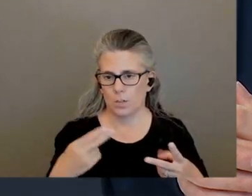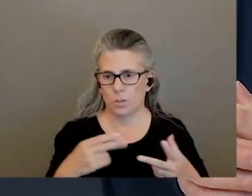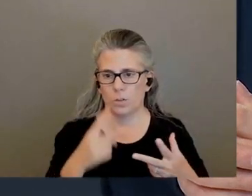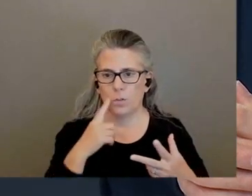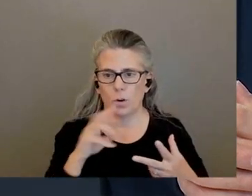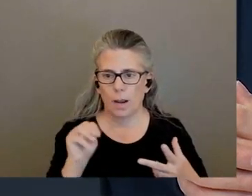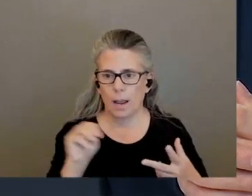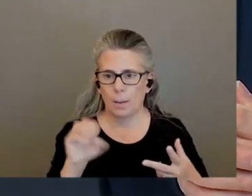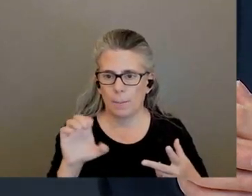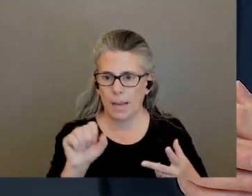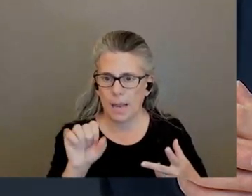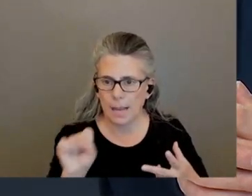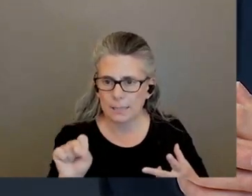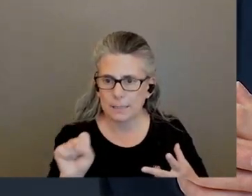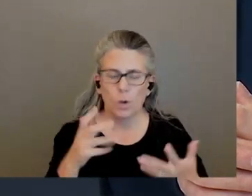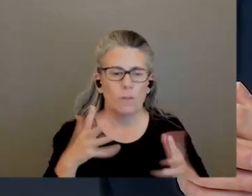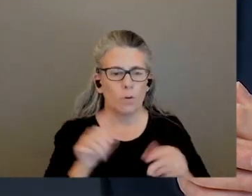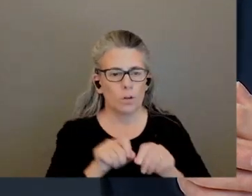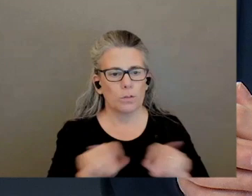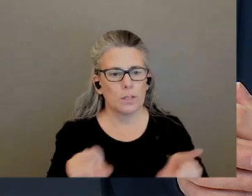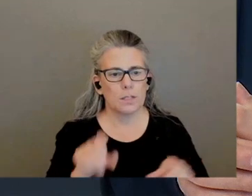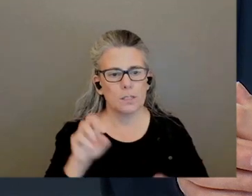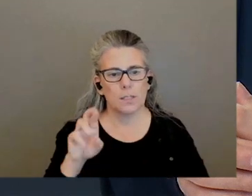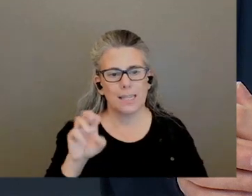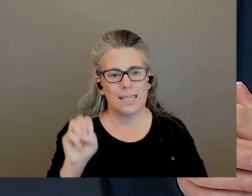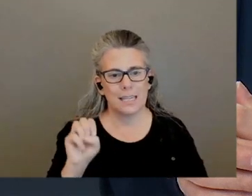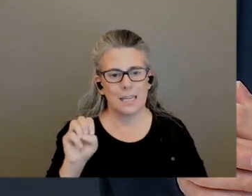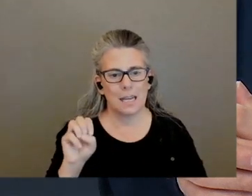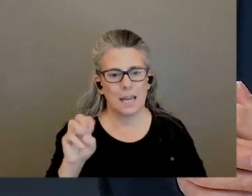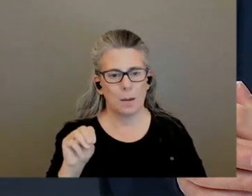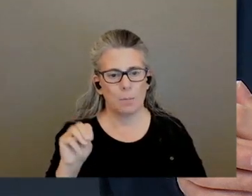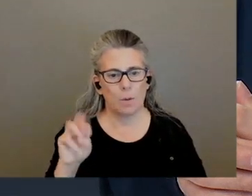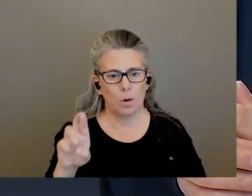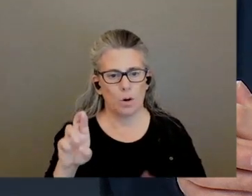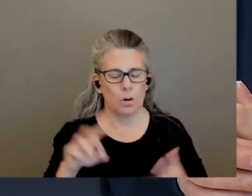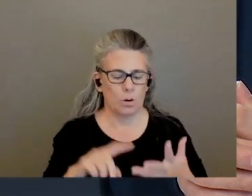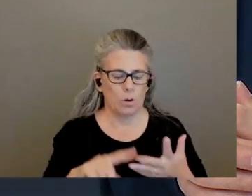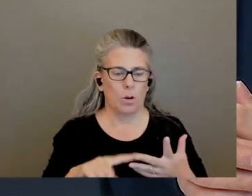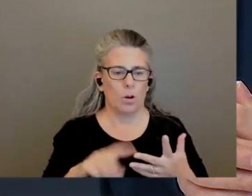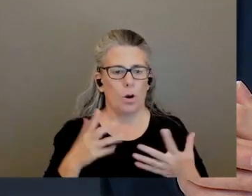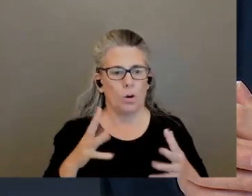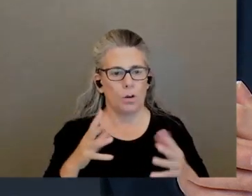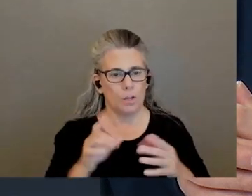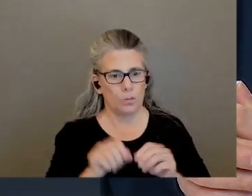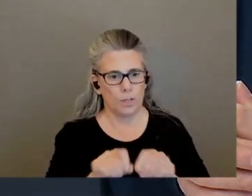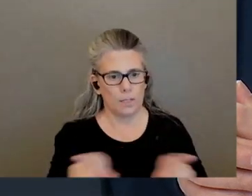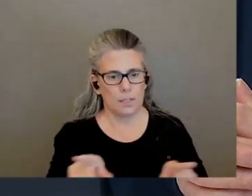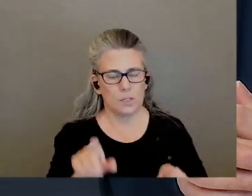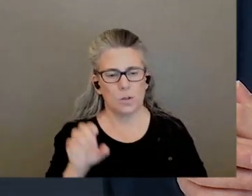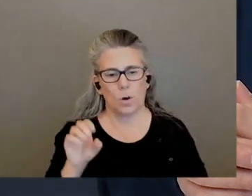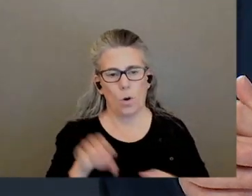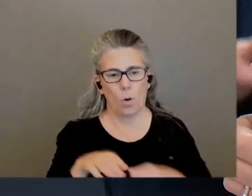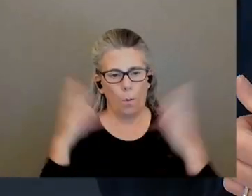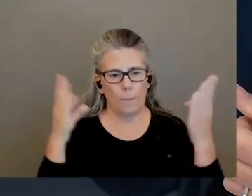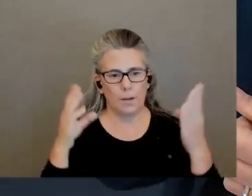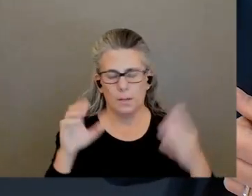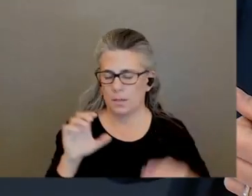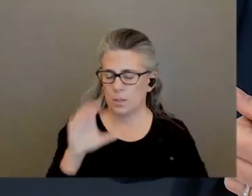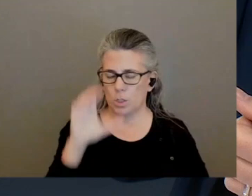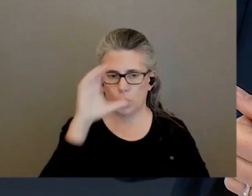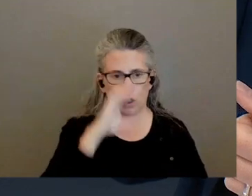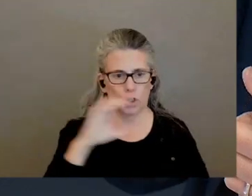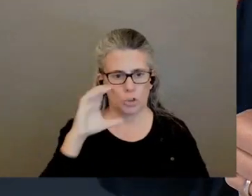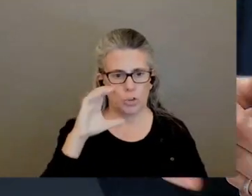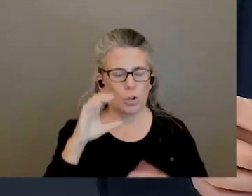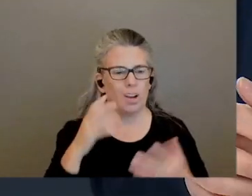Memcache. We have released EMR. We have released OpenSearch. I might be missing a couple. Lambda, the